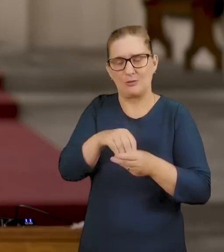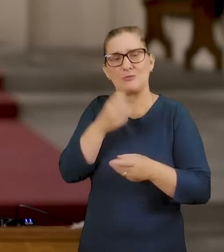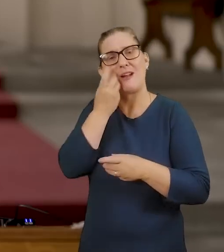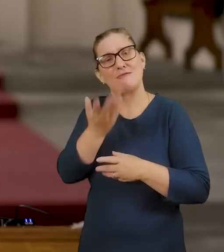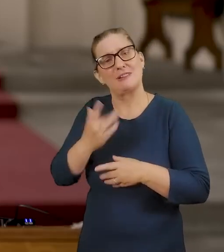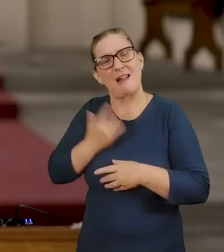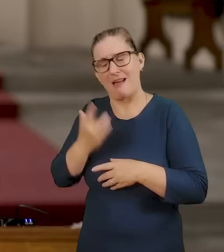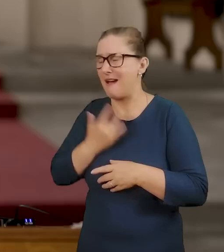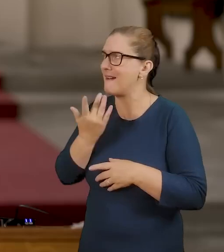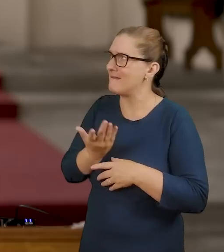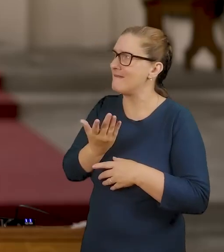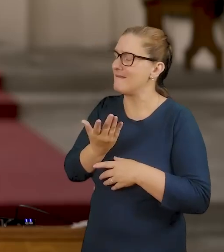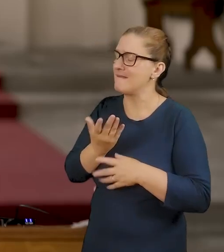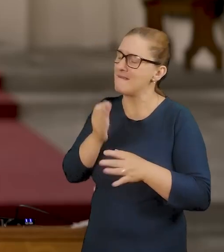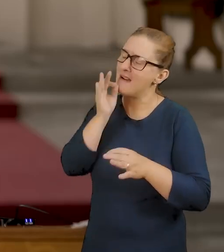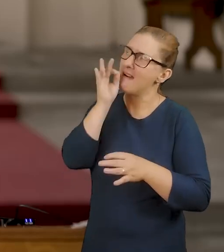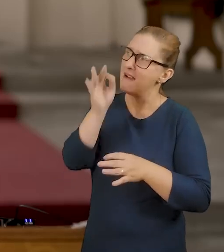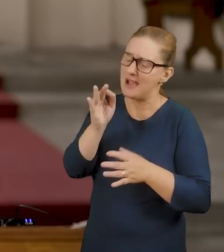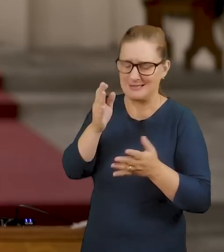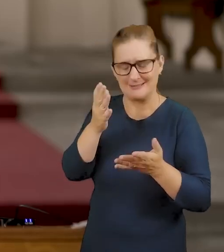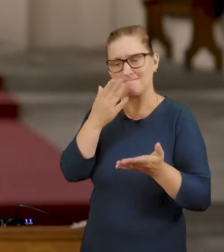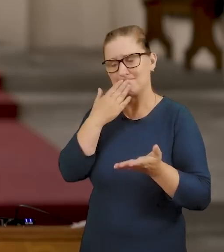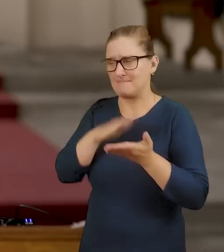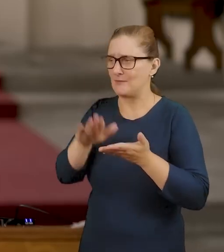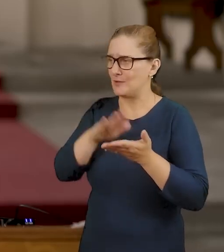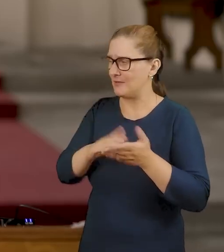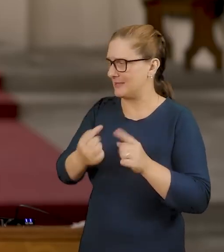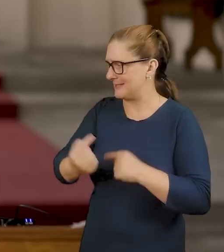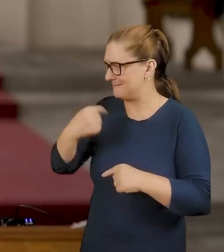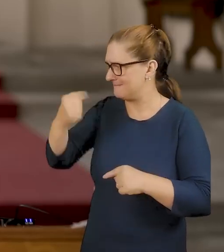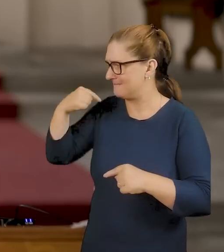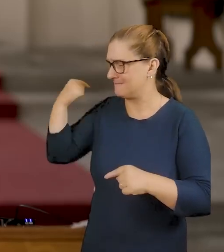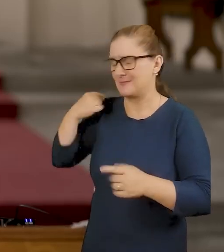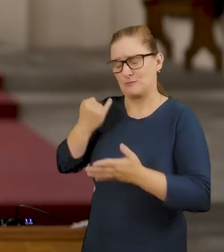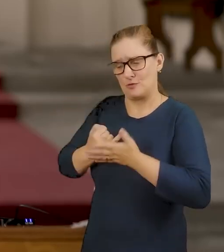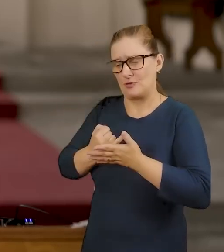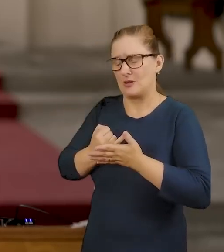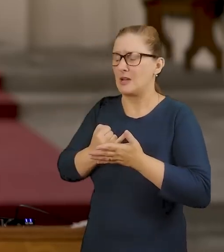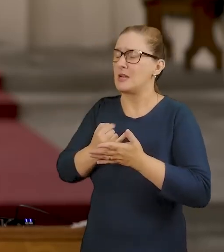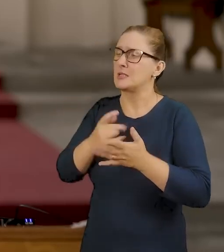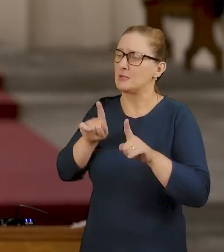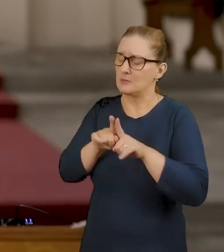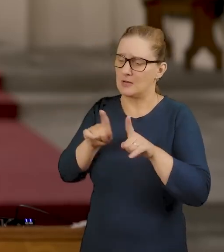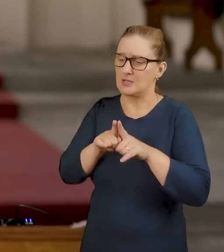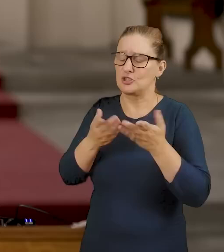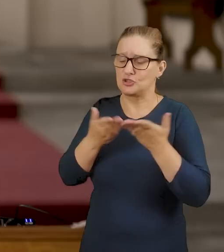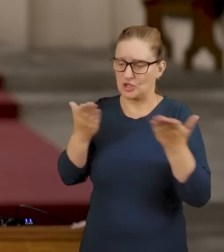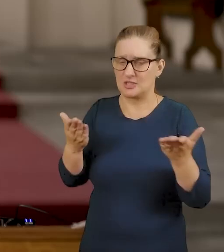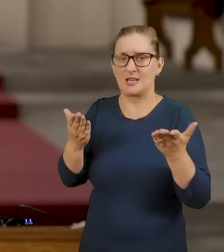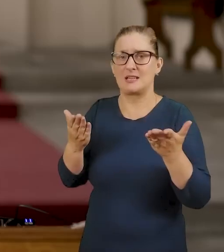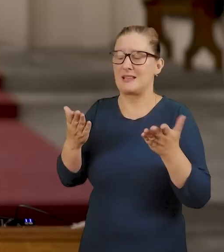part of our daily lives. We ask for forgiveness and healing for past wrongs, as well as justice and restitution.